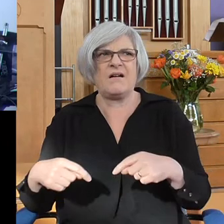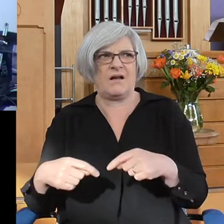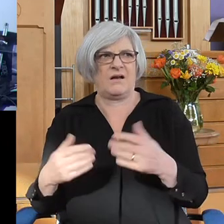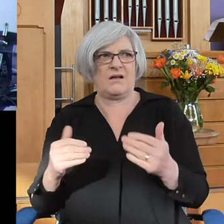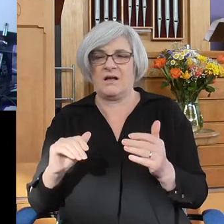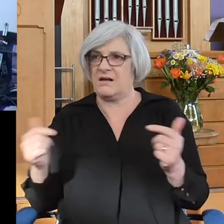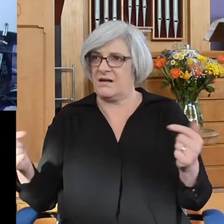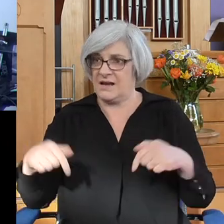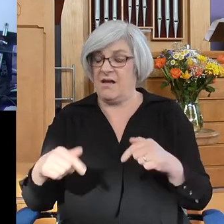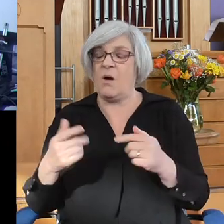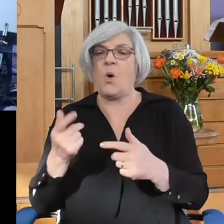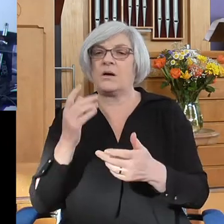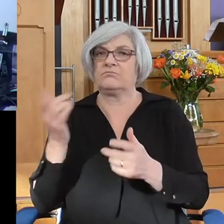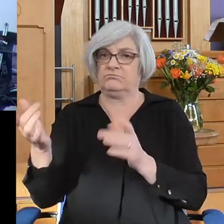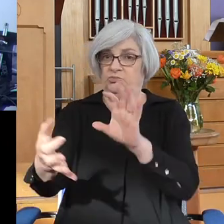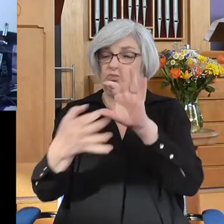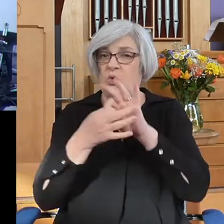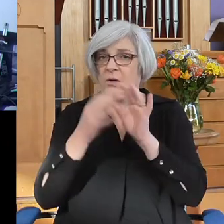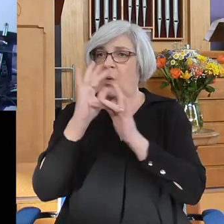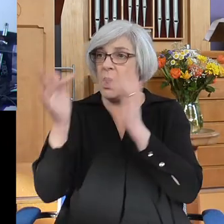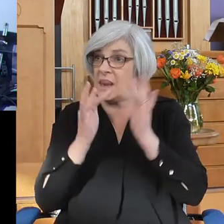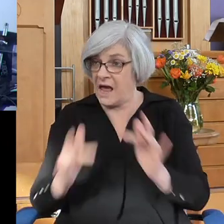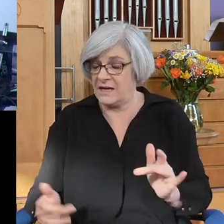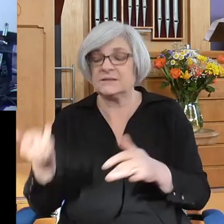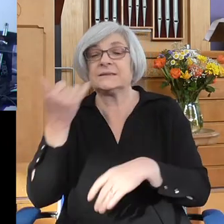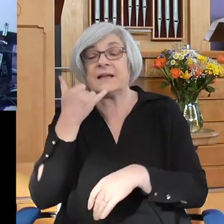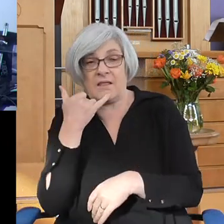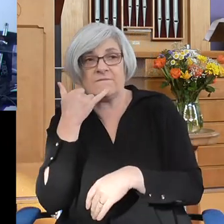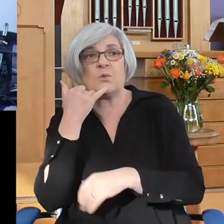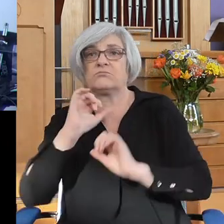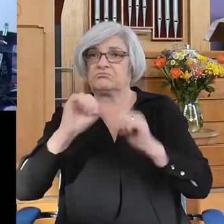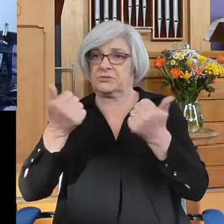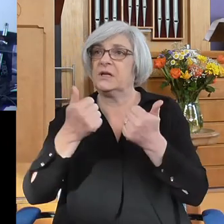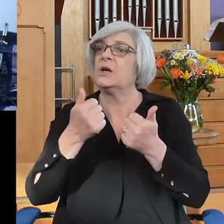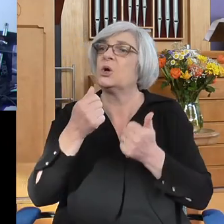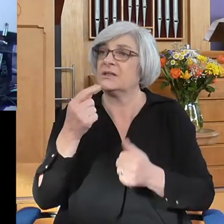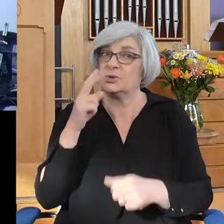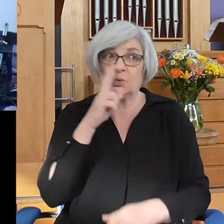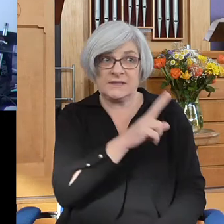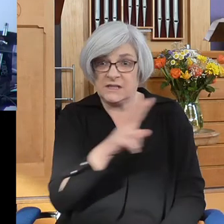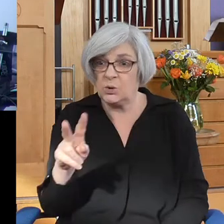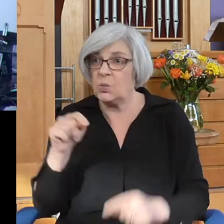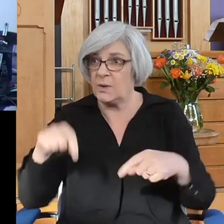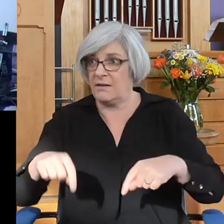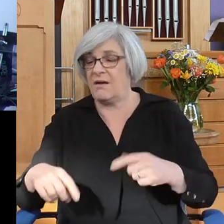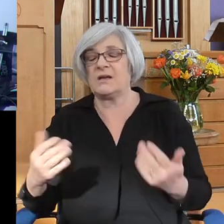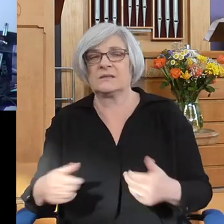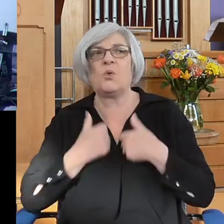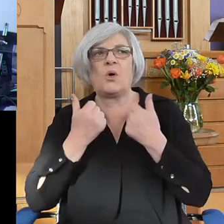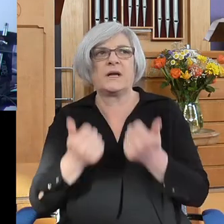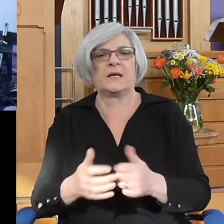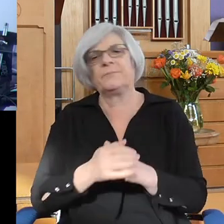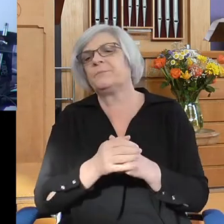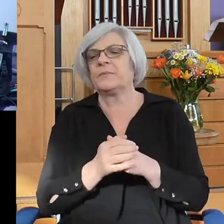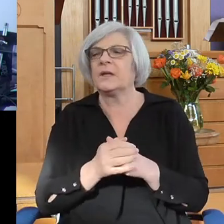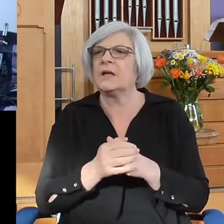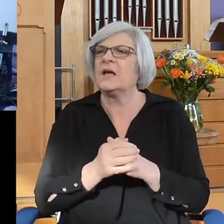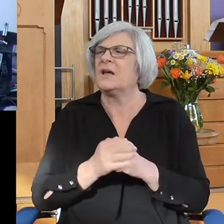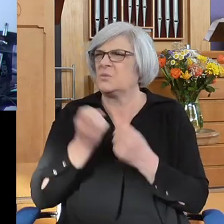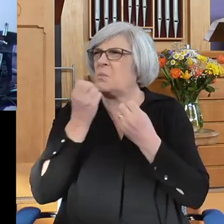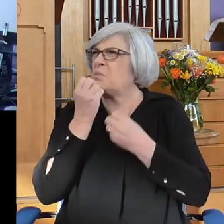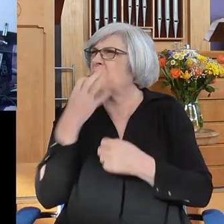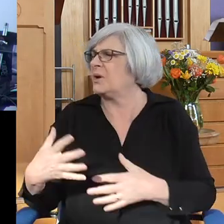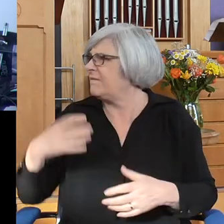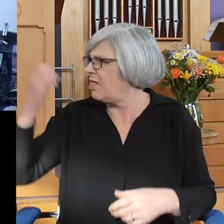joining us online or by the telephone. It's wonderful to have you at worship with us this morning on this